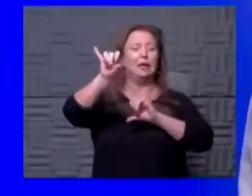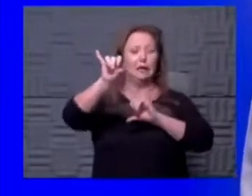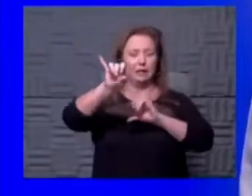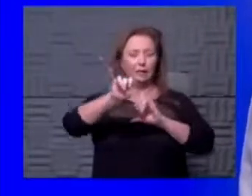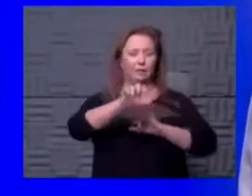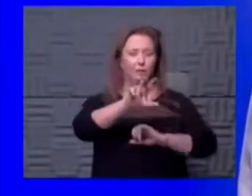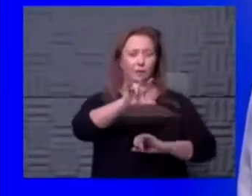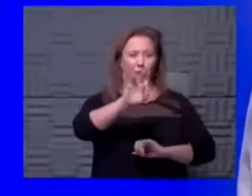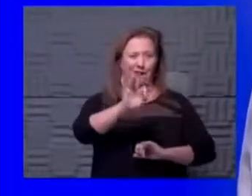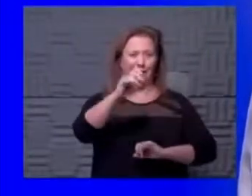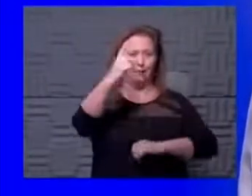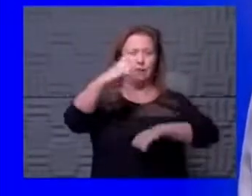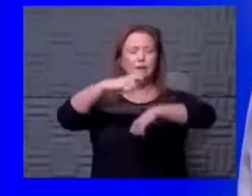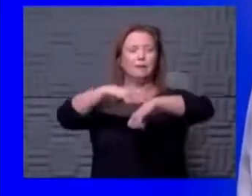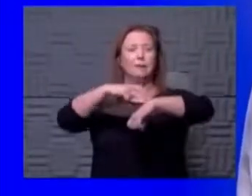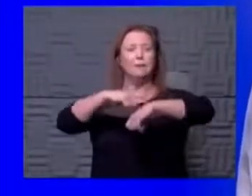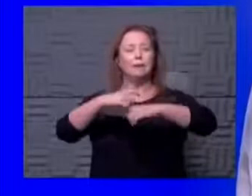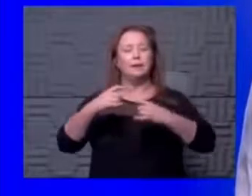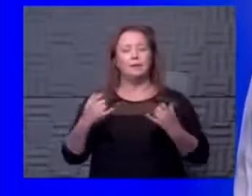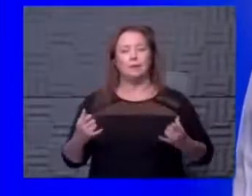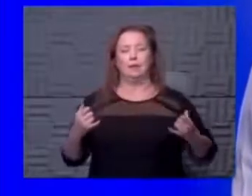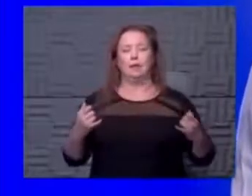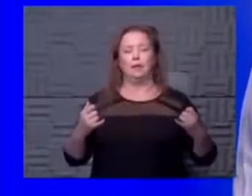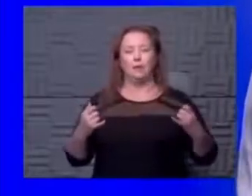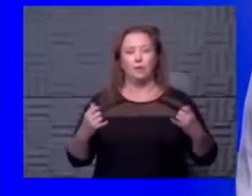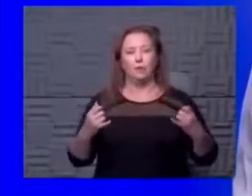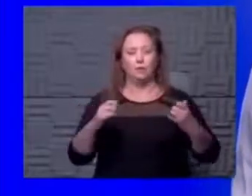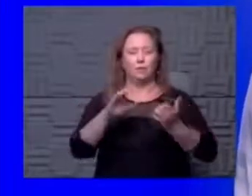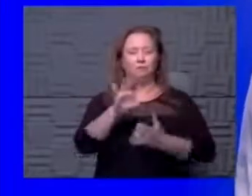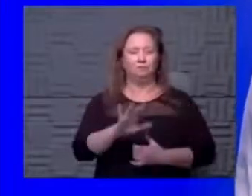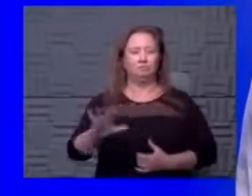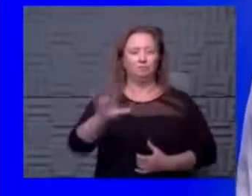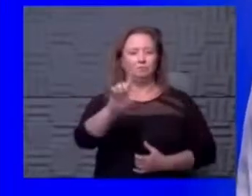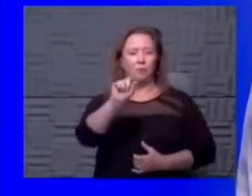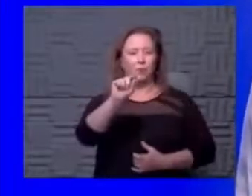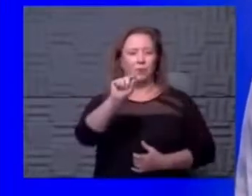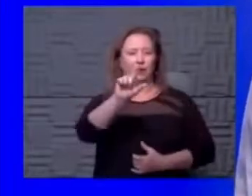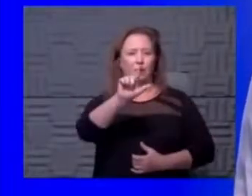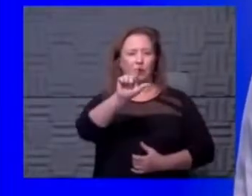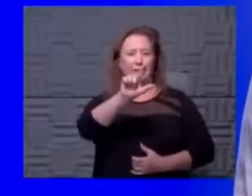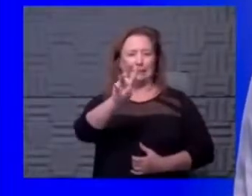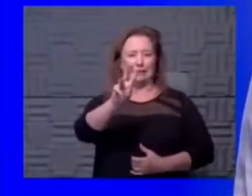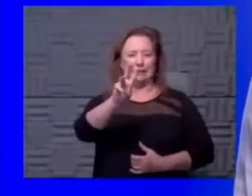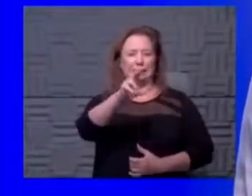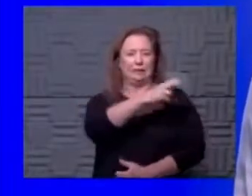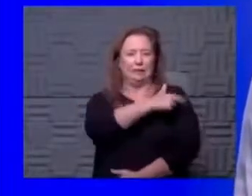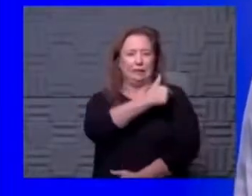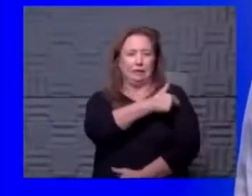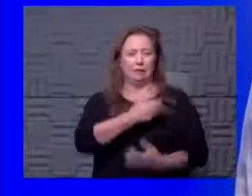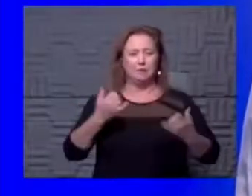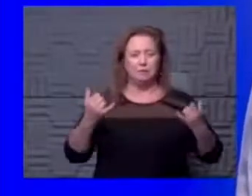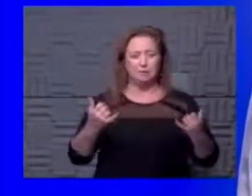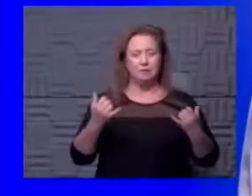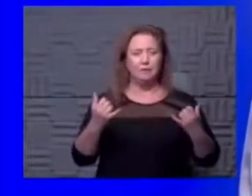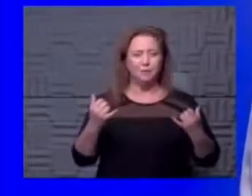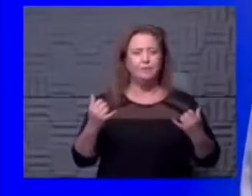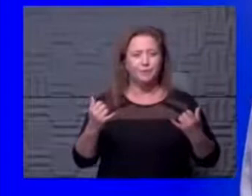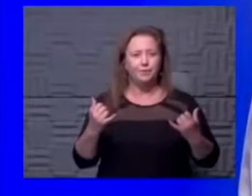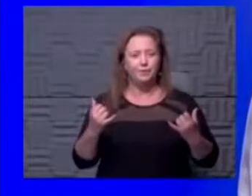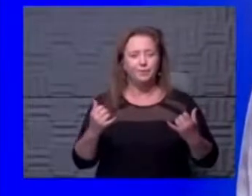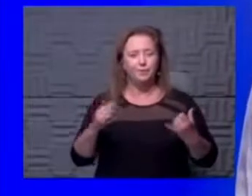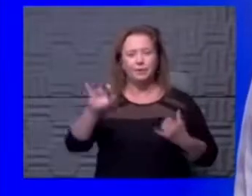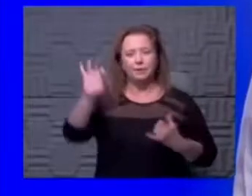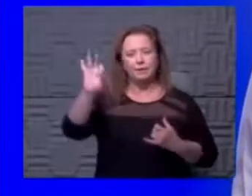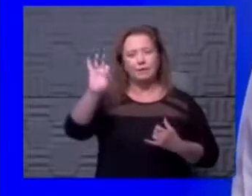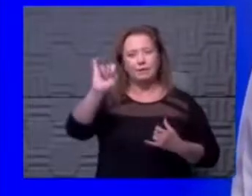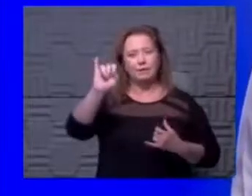had 39 at one point, but now we are in the mid-20s, so 26 in the hospital currently. We have